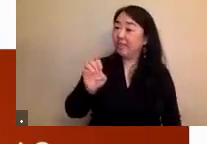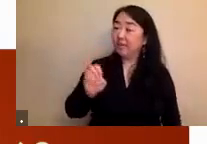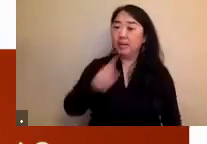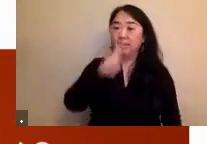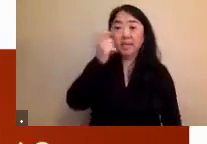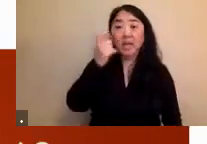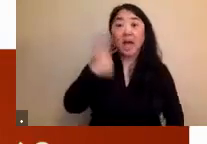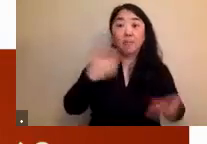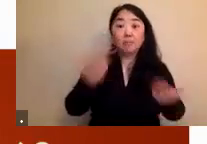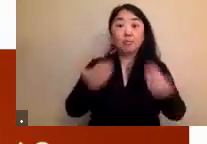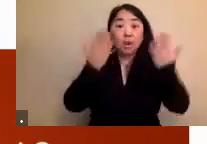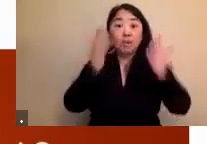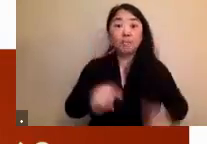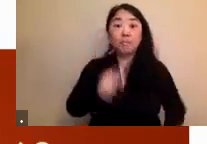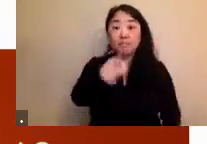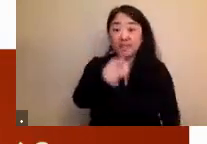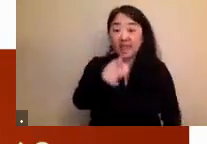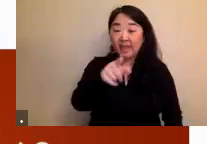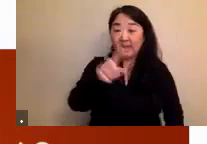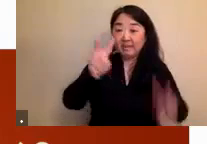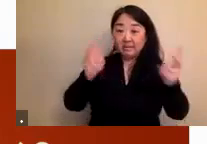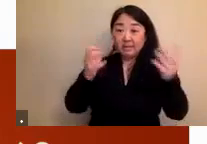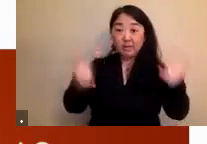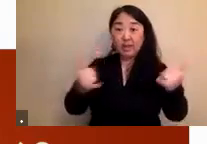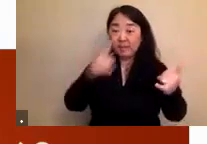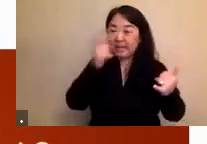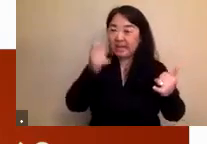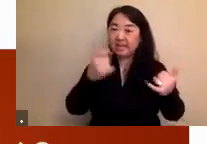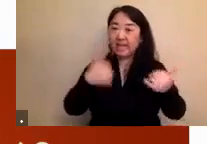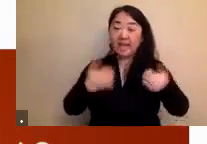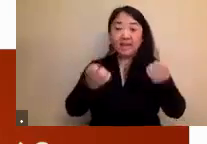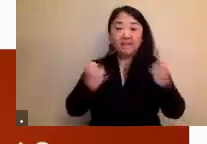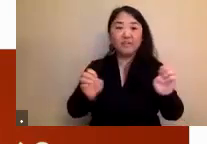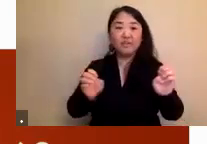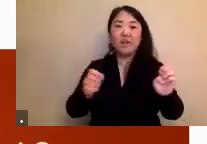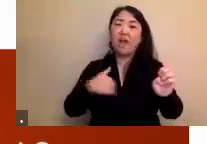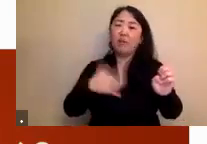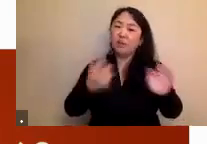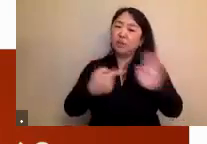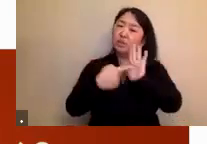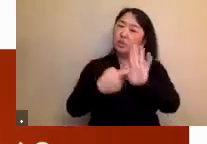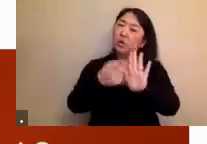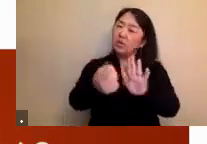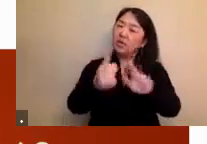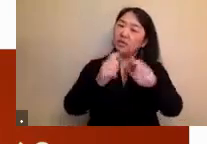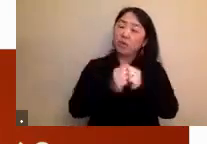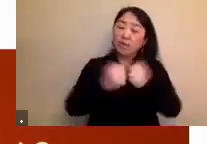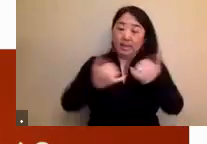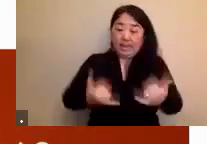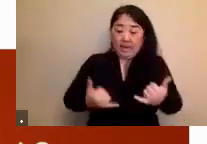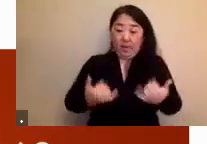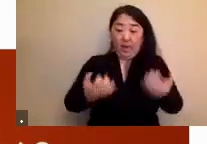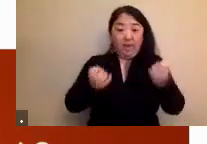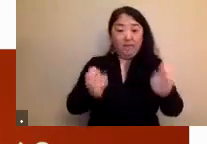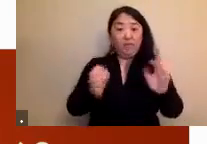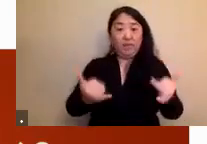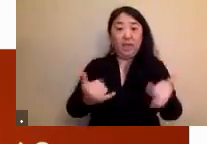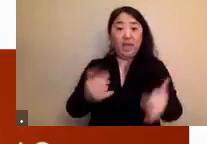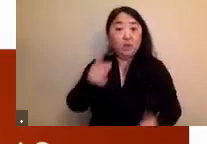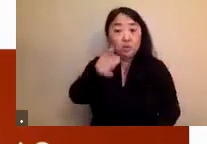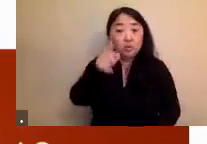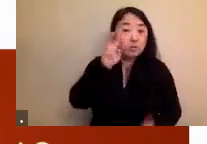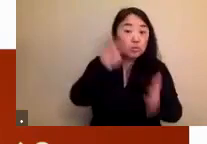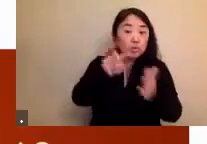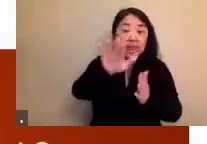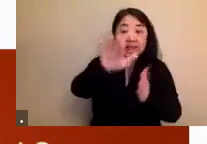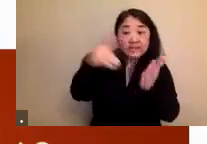effort here. I didn't want to show it without showing the immediate effort here. If you look at the center of the page here, you